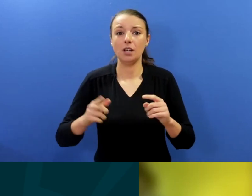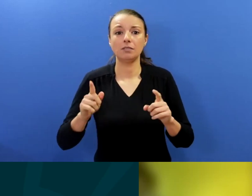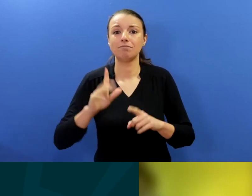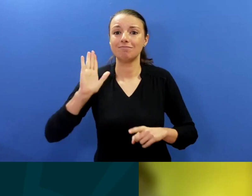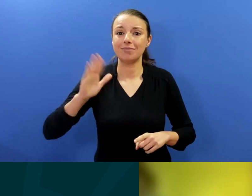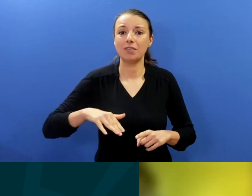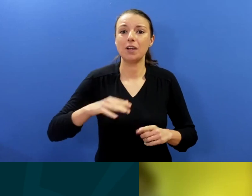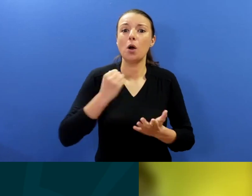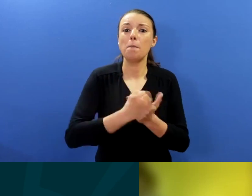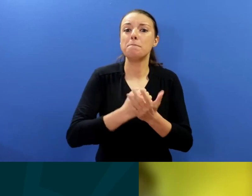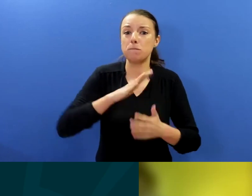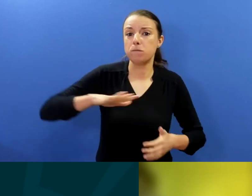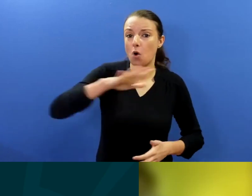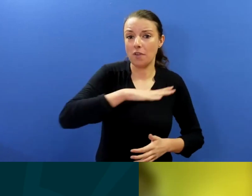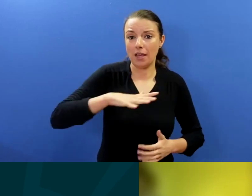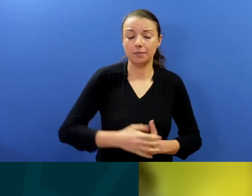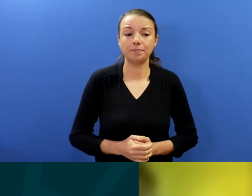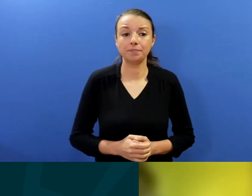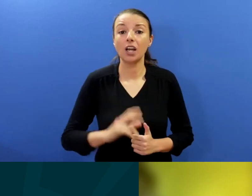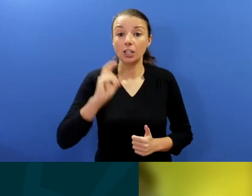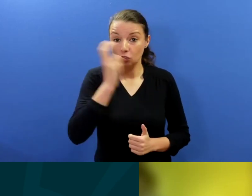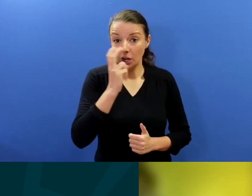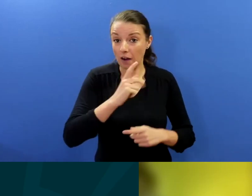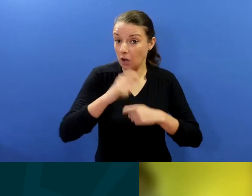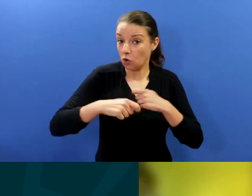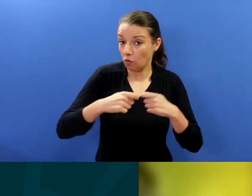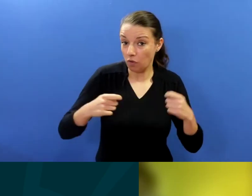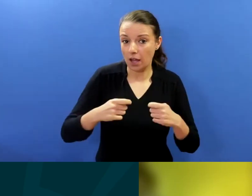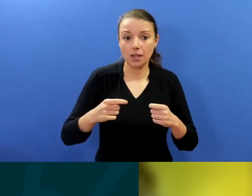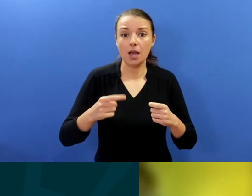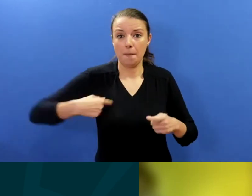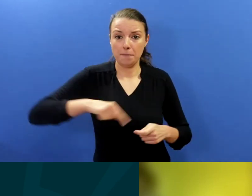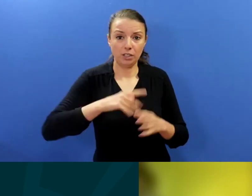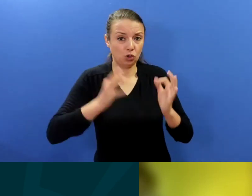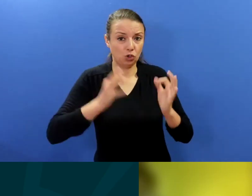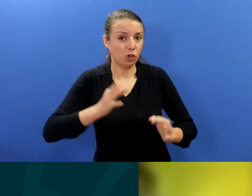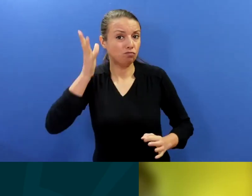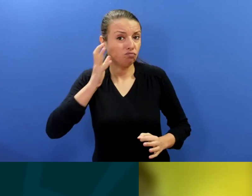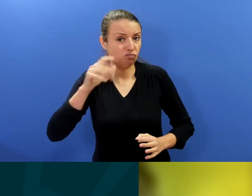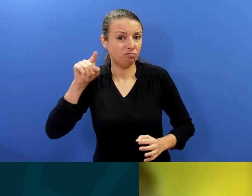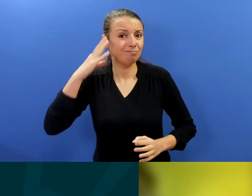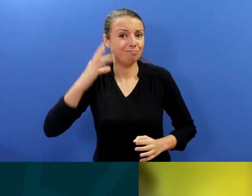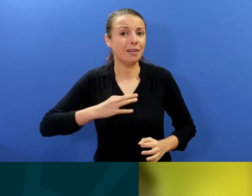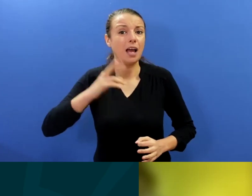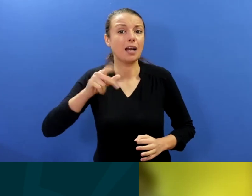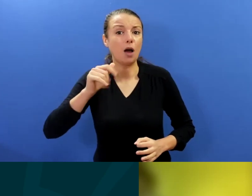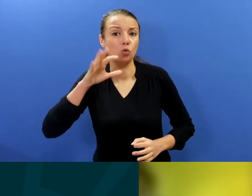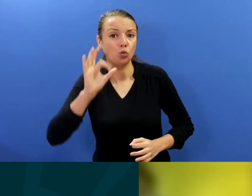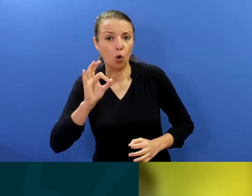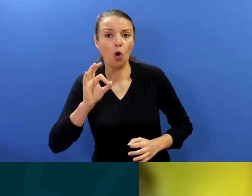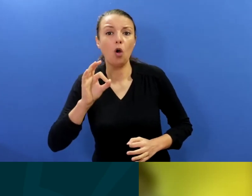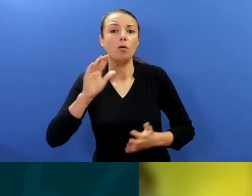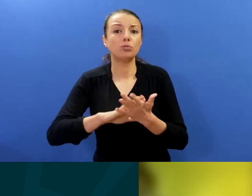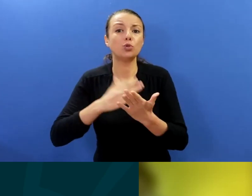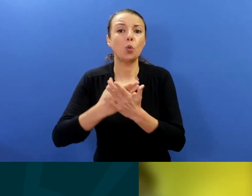in hundreds of cities and municipalities, also districts. It is used despite not being obligatory there.